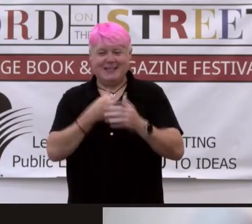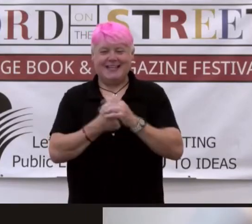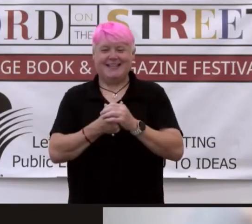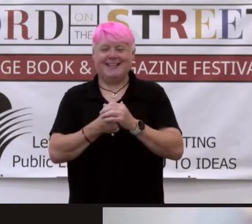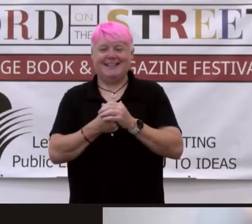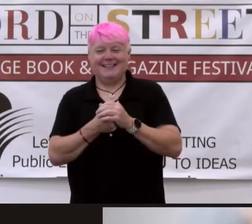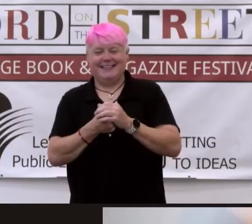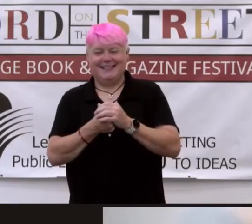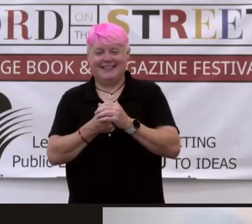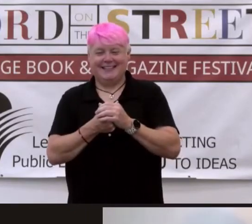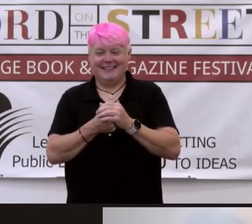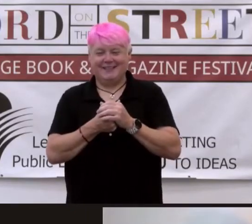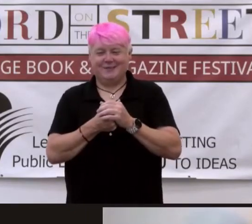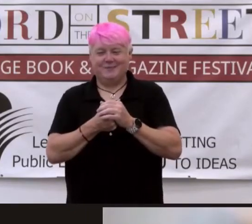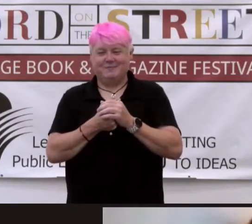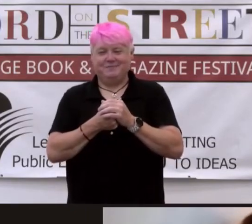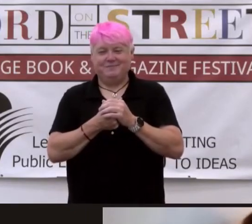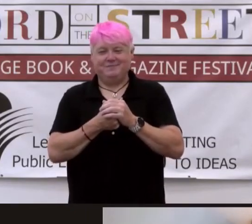Excellent.